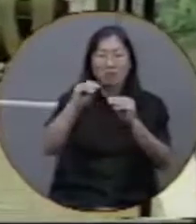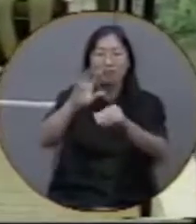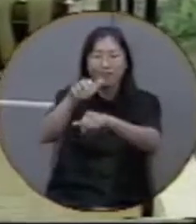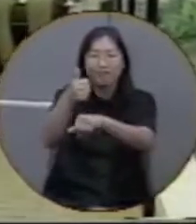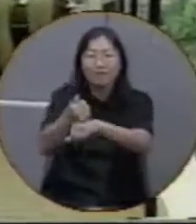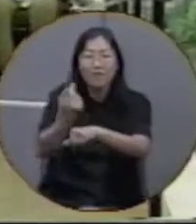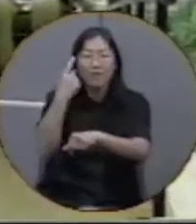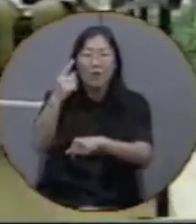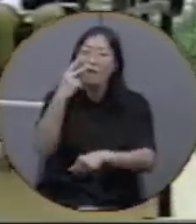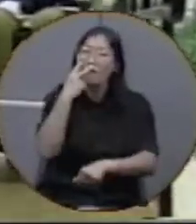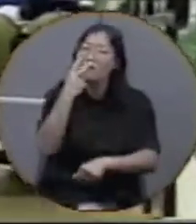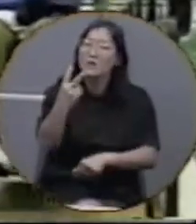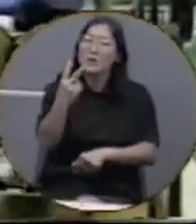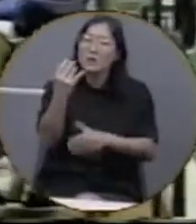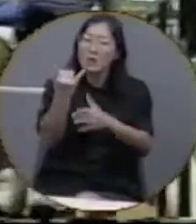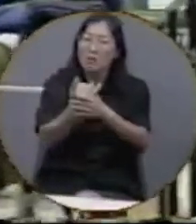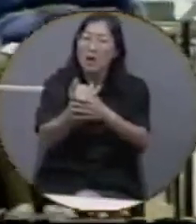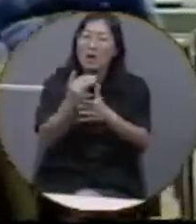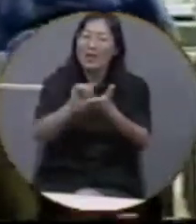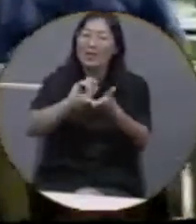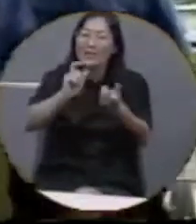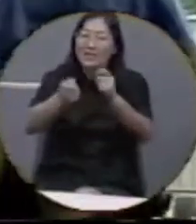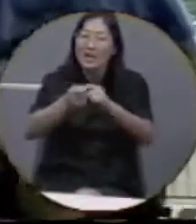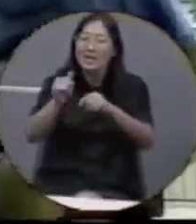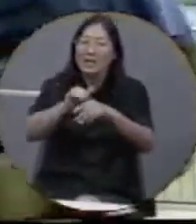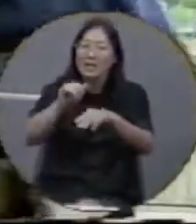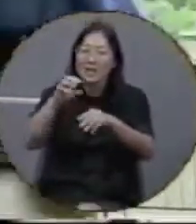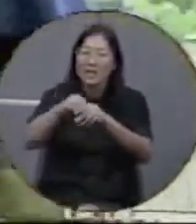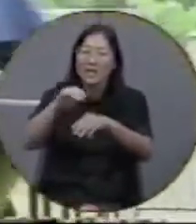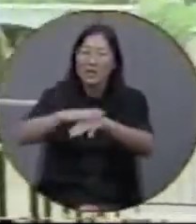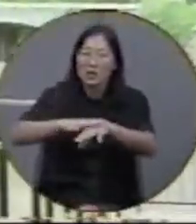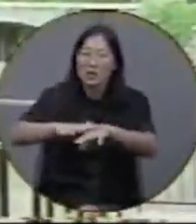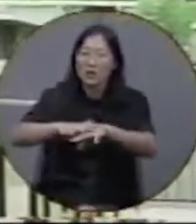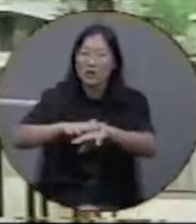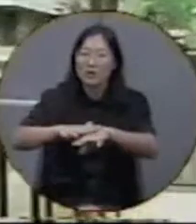for visually impaired. Yeah. That is a change in the surface.